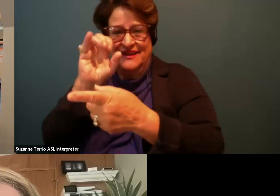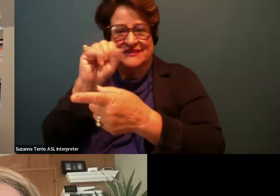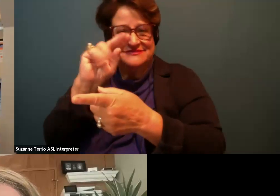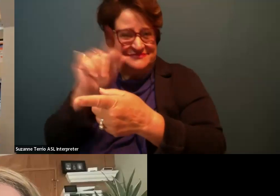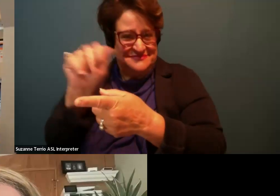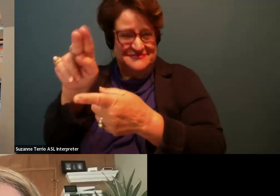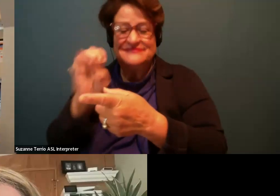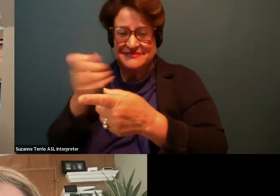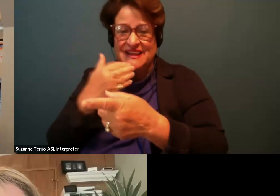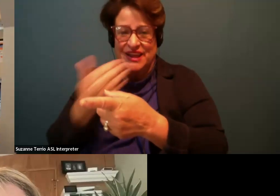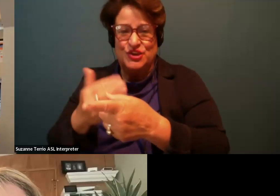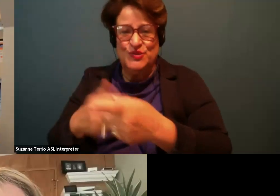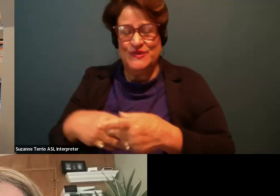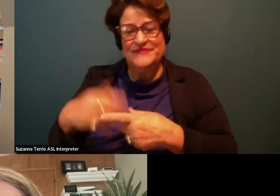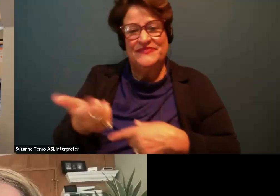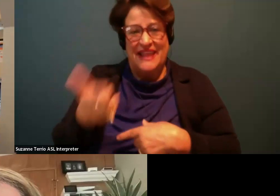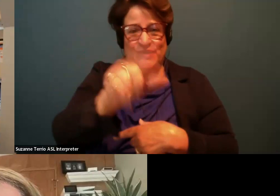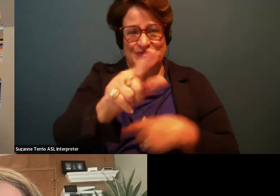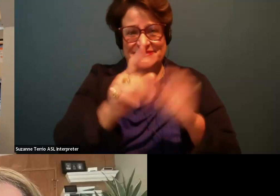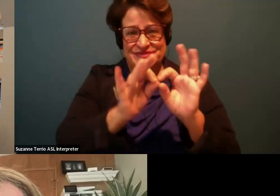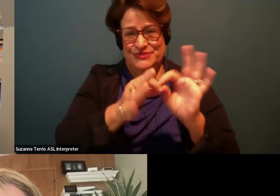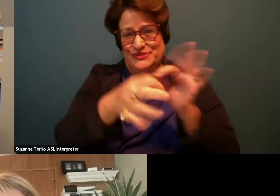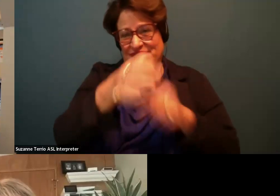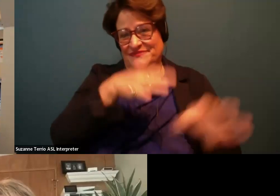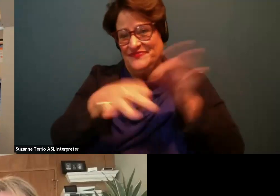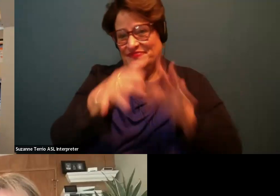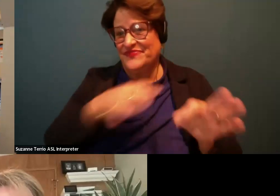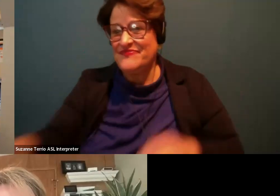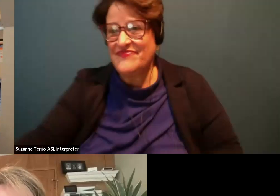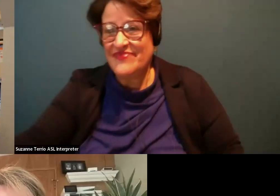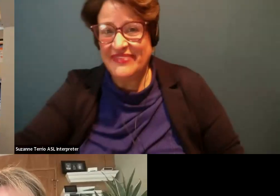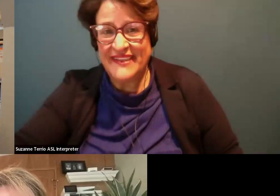Thanks very much, Maggie. Ken, go ahead with your question, please.